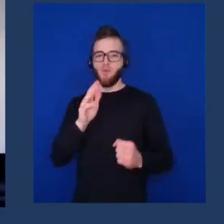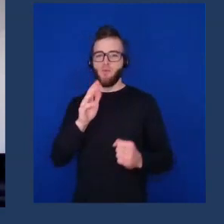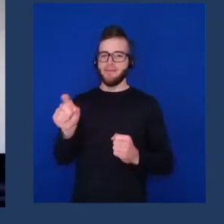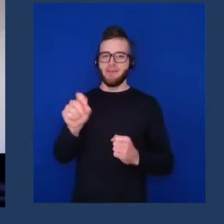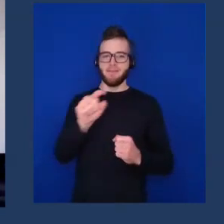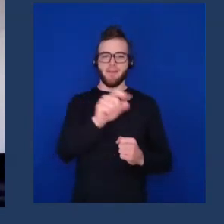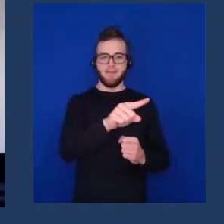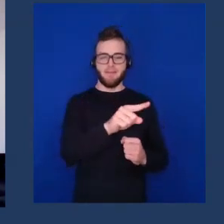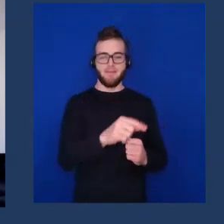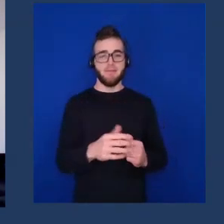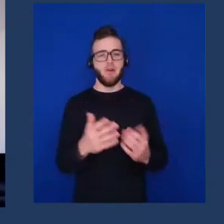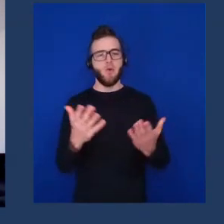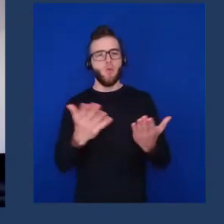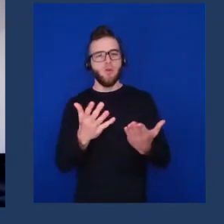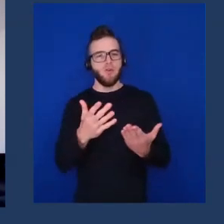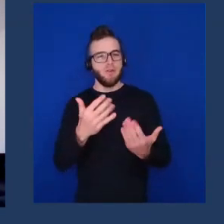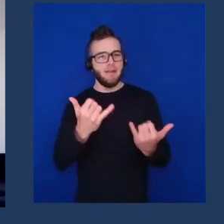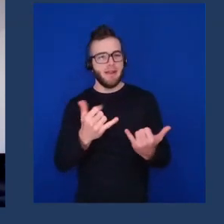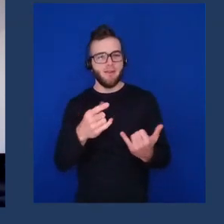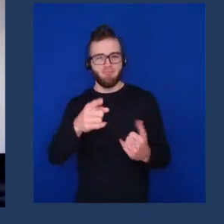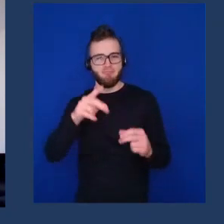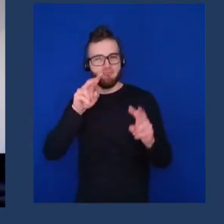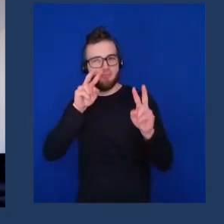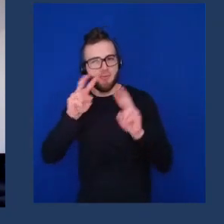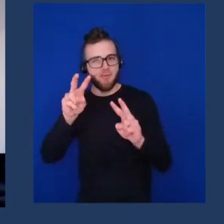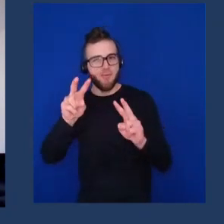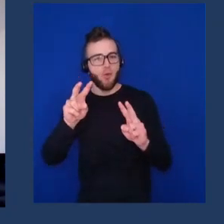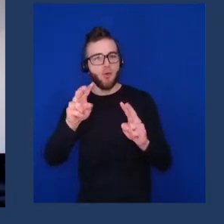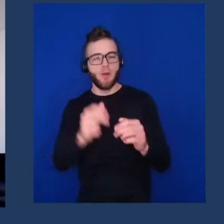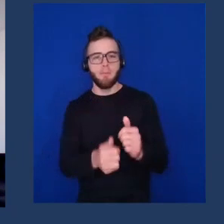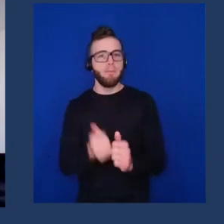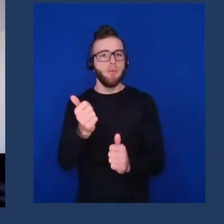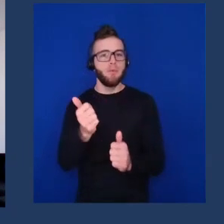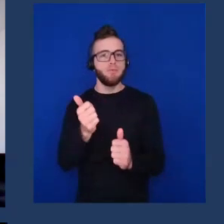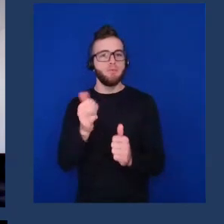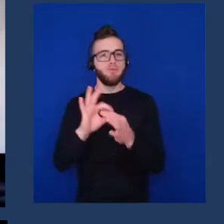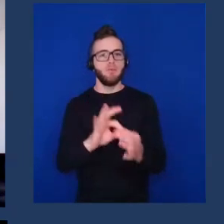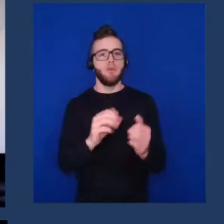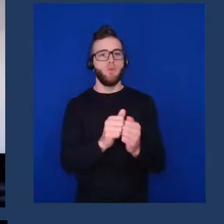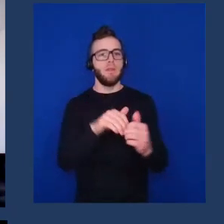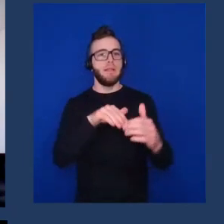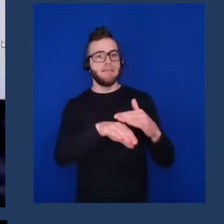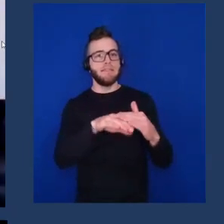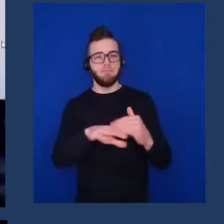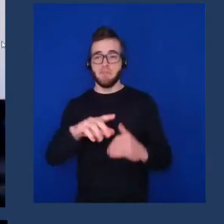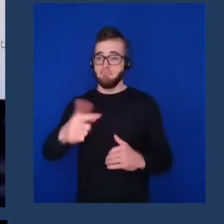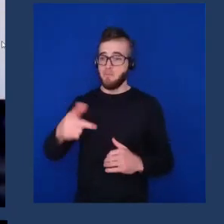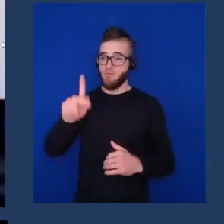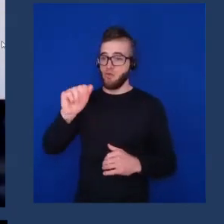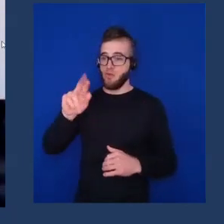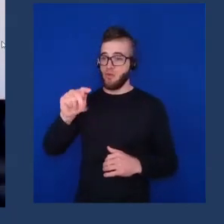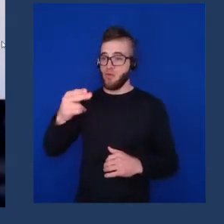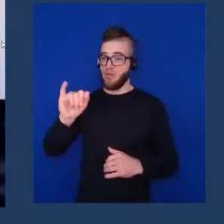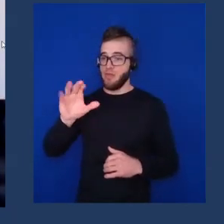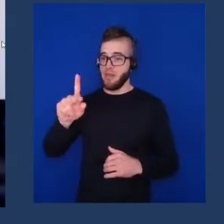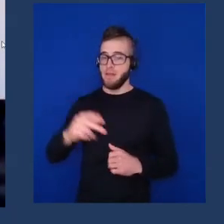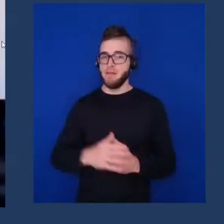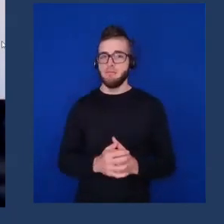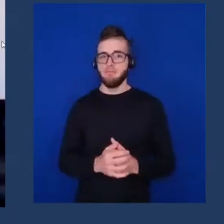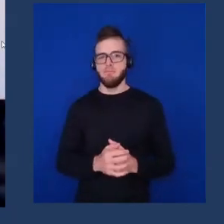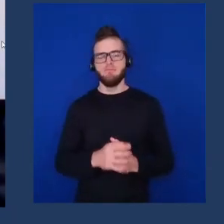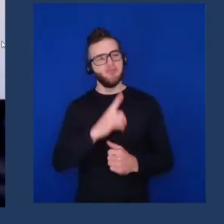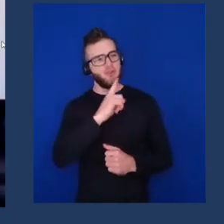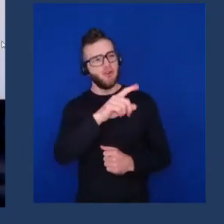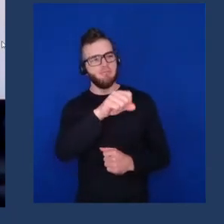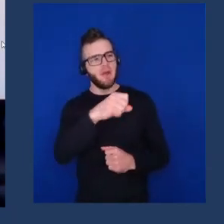looking forward to the most in accessibility? Kartik, we'll just start with you. Sure. I'd go back to what John was just talking